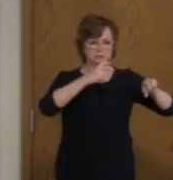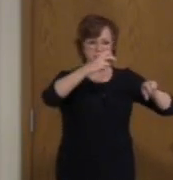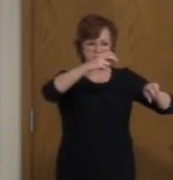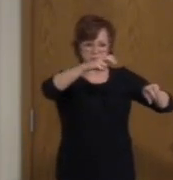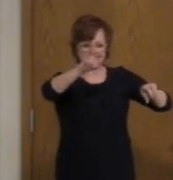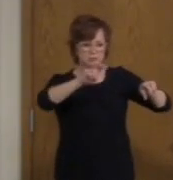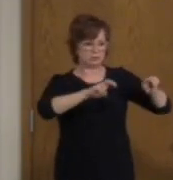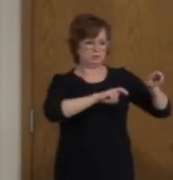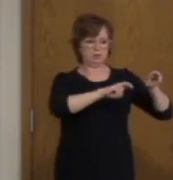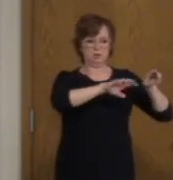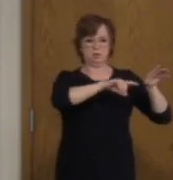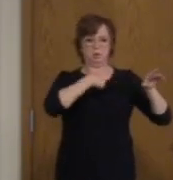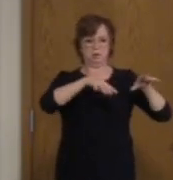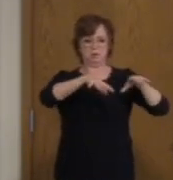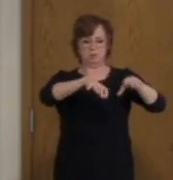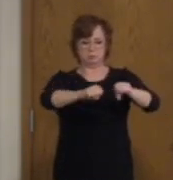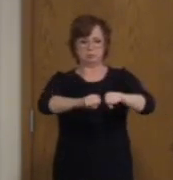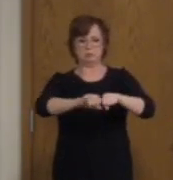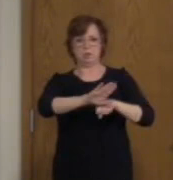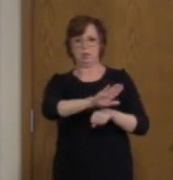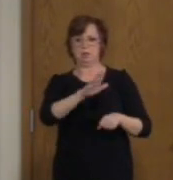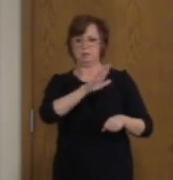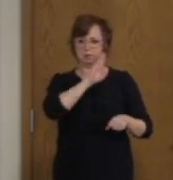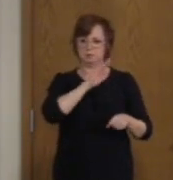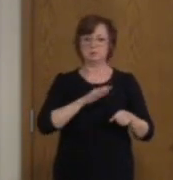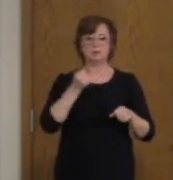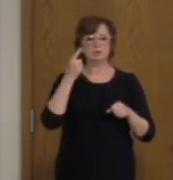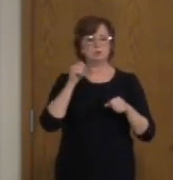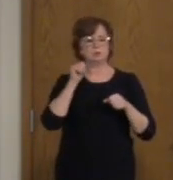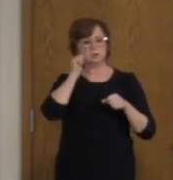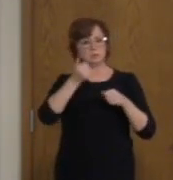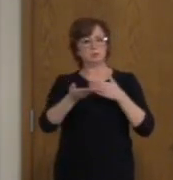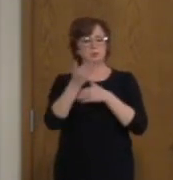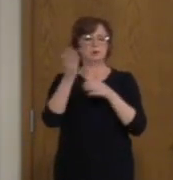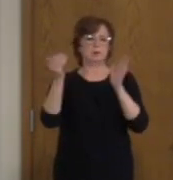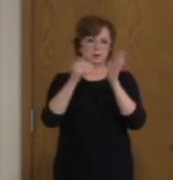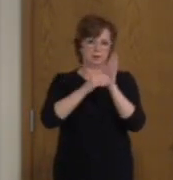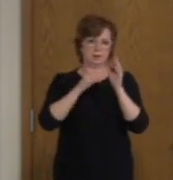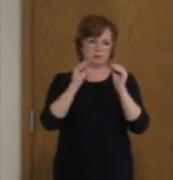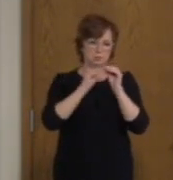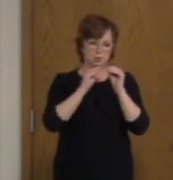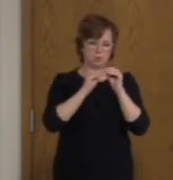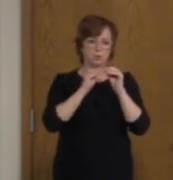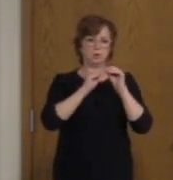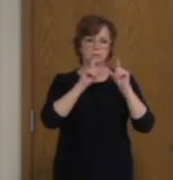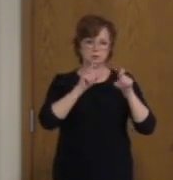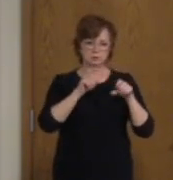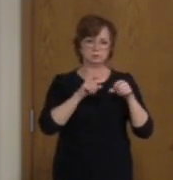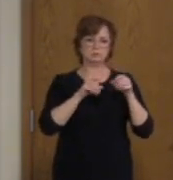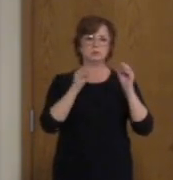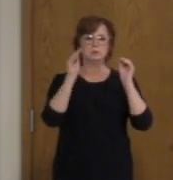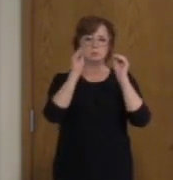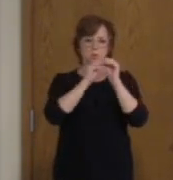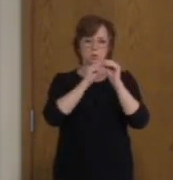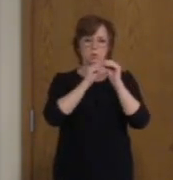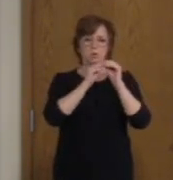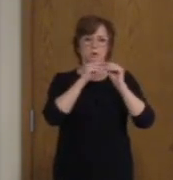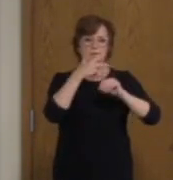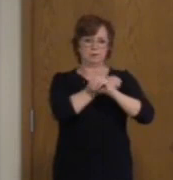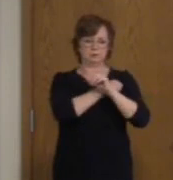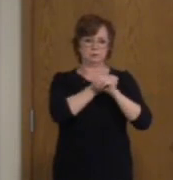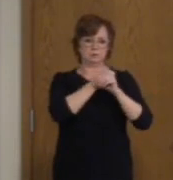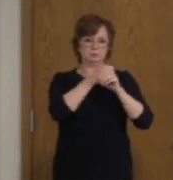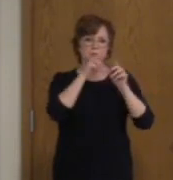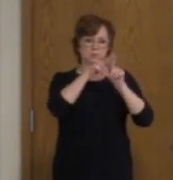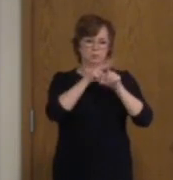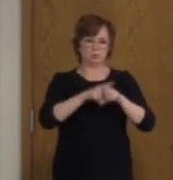testing. We're expanding our testing, as you know, again in Regina tomorrow morning, and we are using contact tracing teams from across the province to follow up